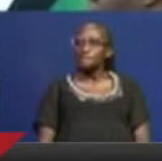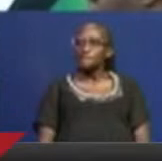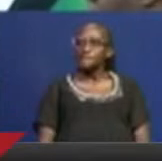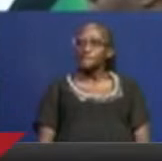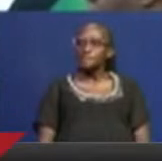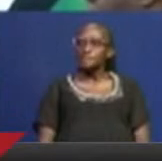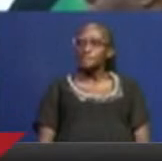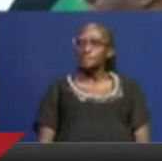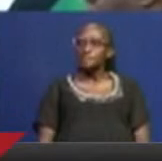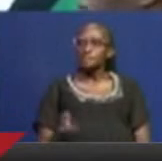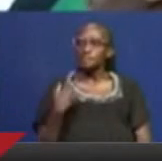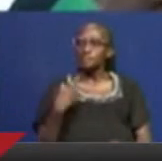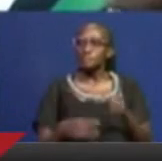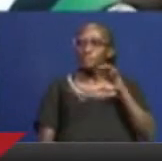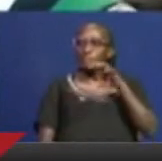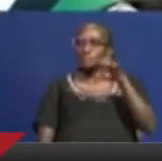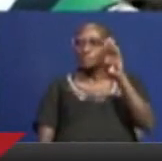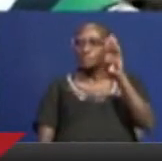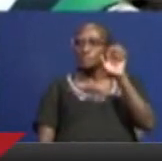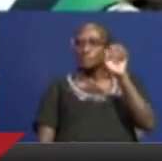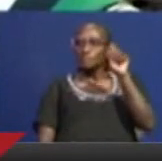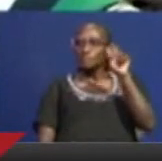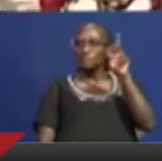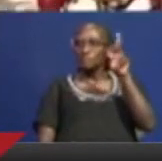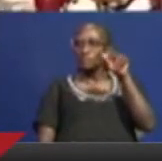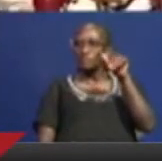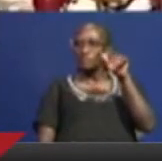Kericho County Beatrice Kemei.